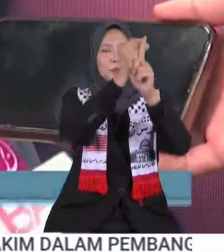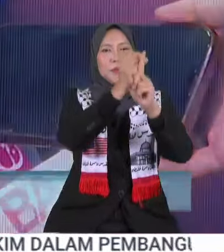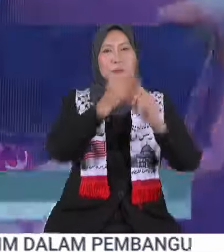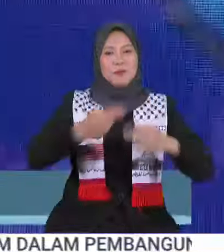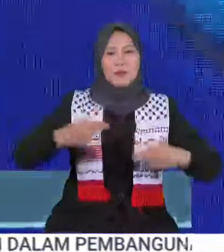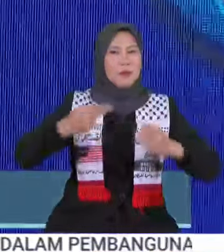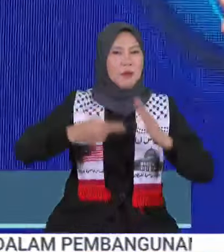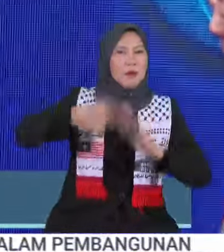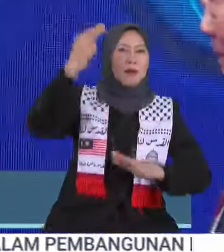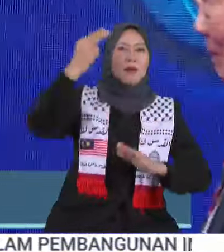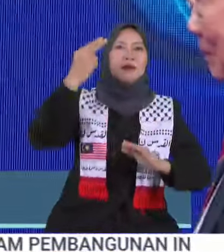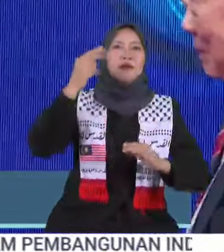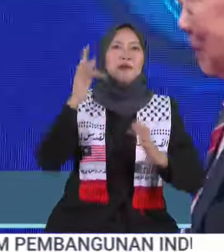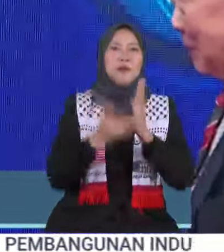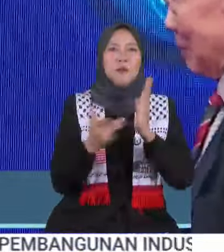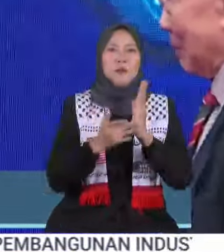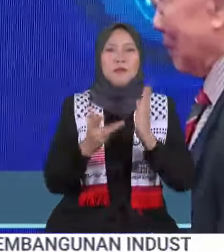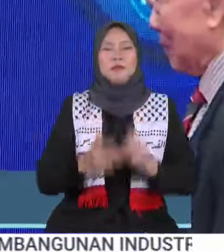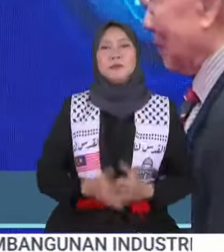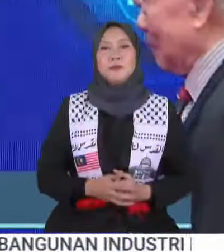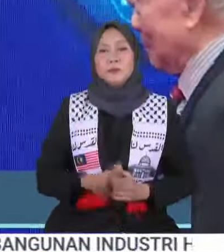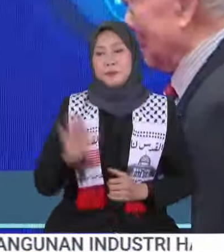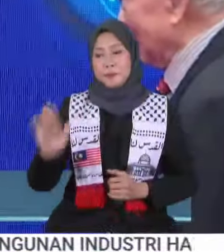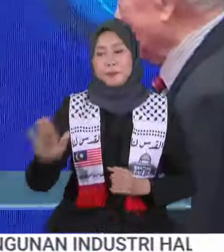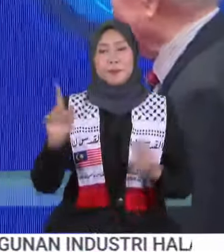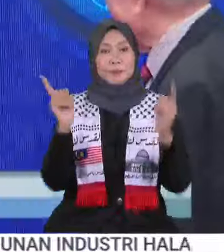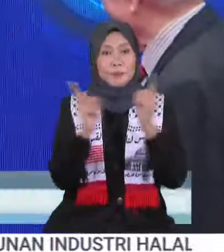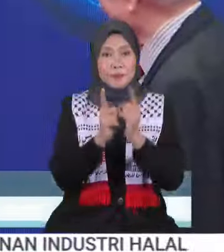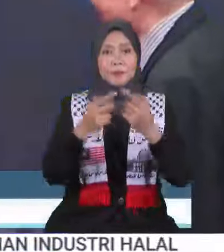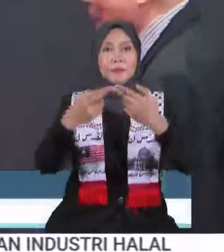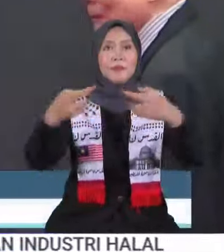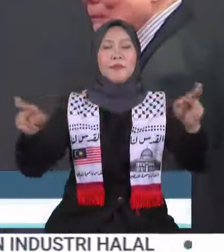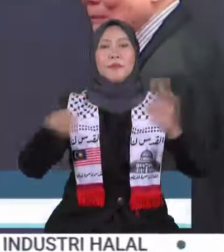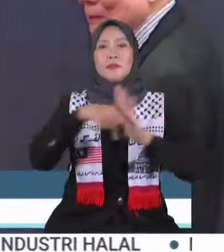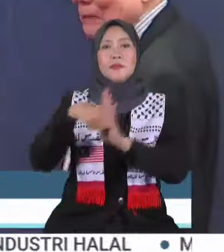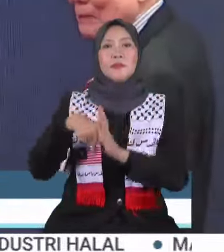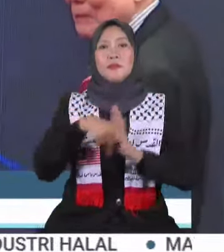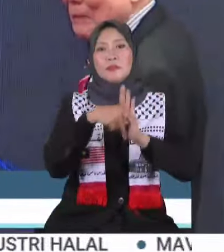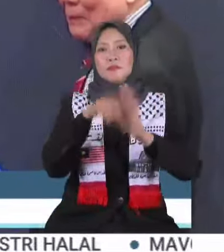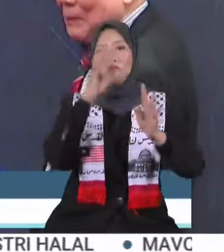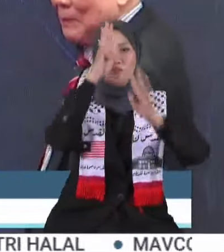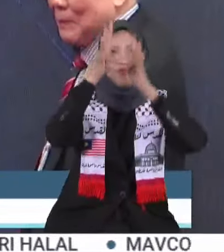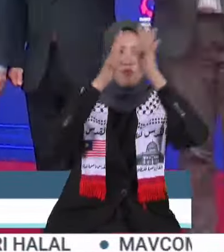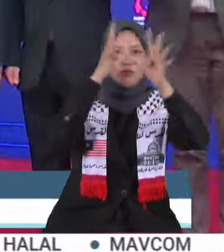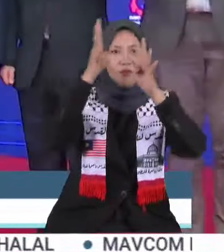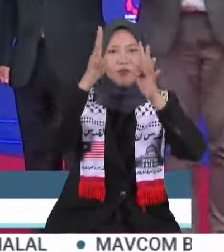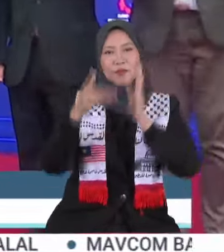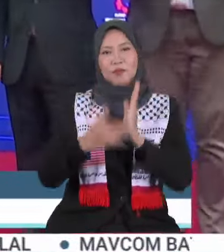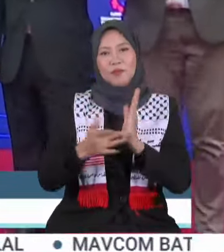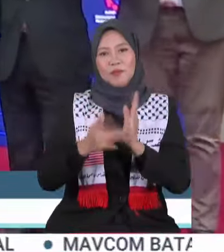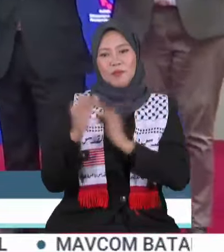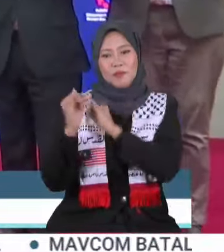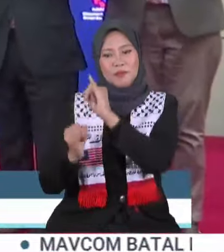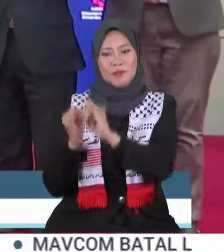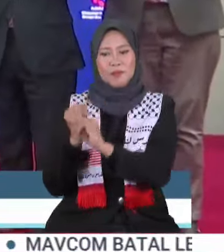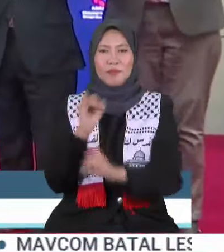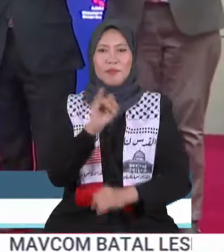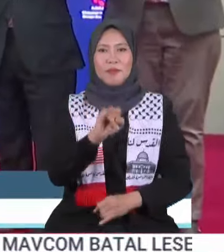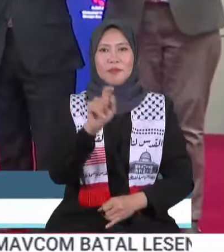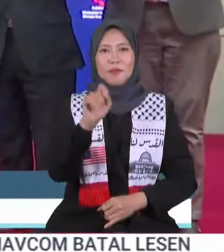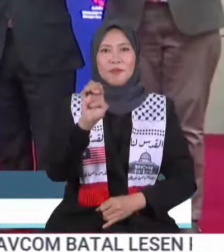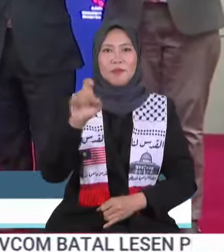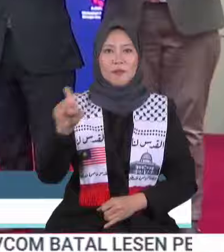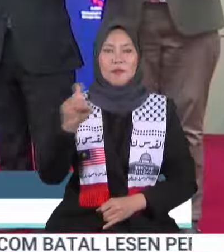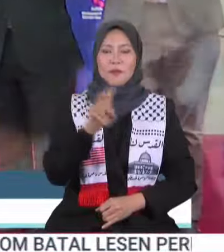high-tech nation. Beliau ditemui selepas merasmikan pameran reka cipta, inovasi dan teknologi antarabangsa